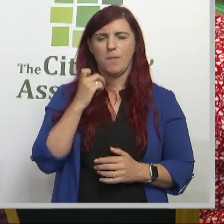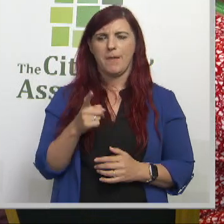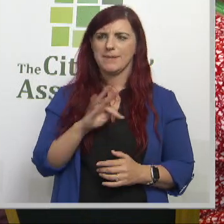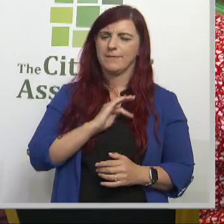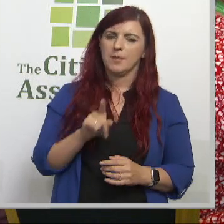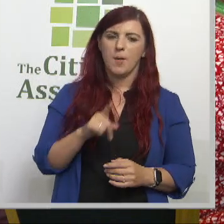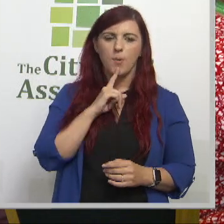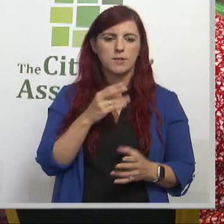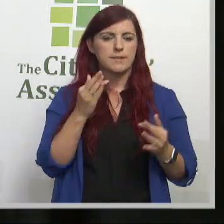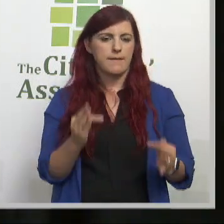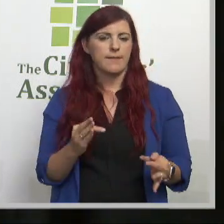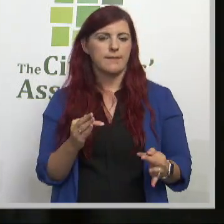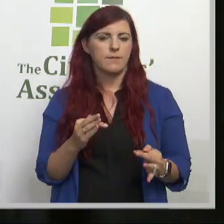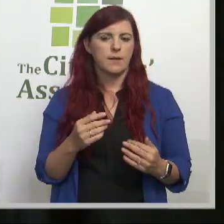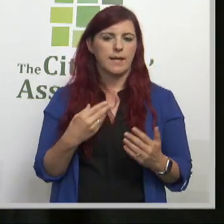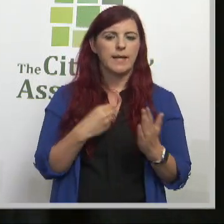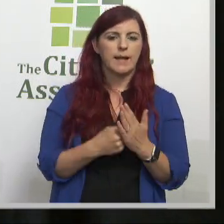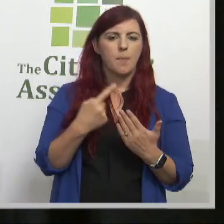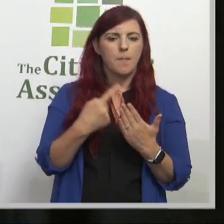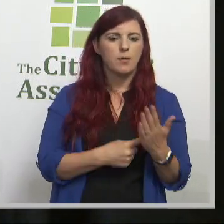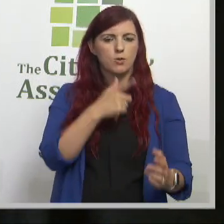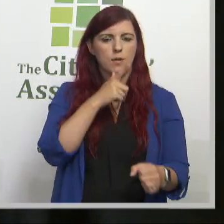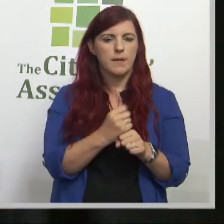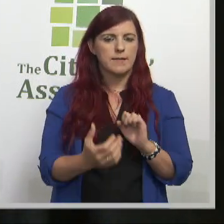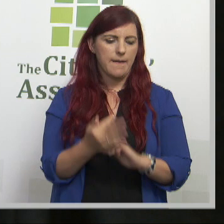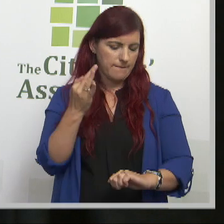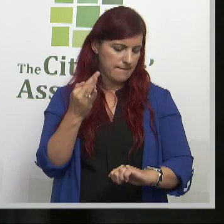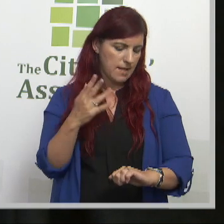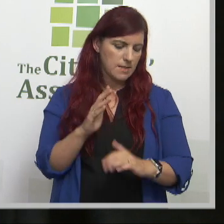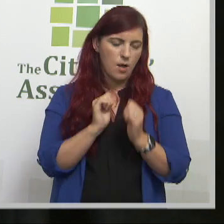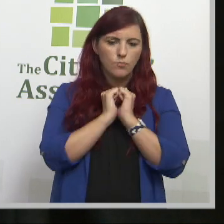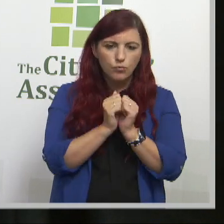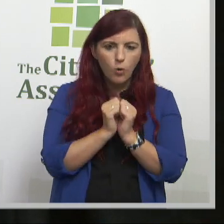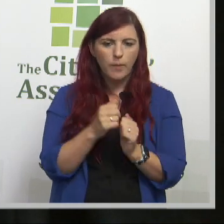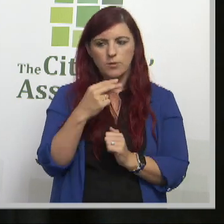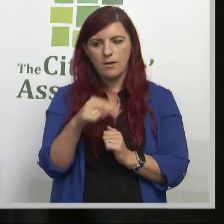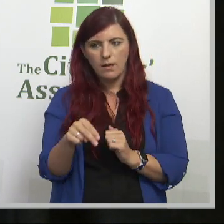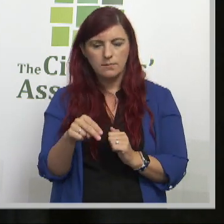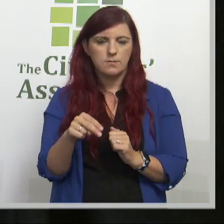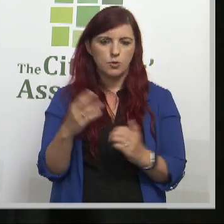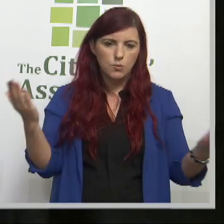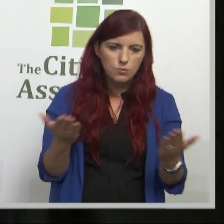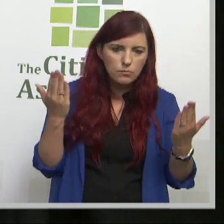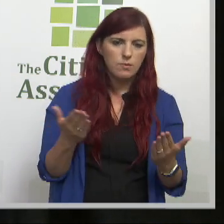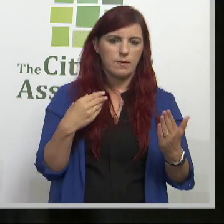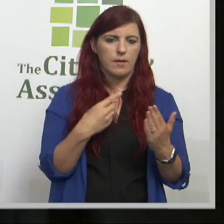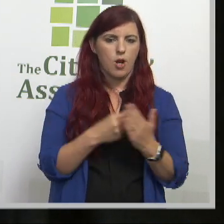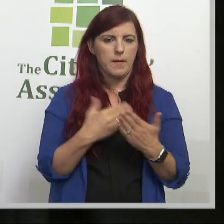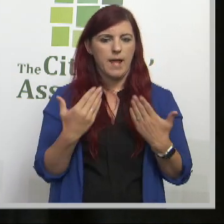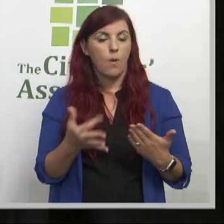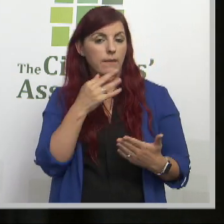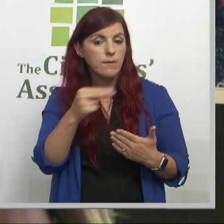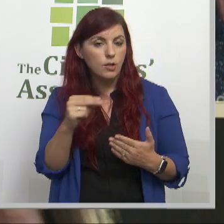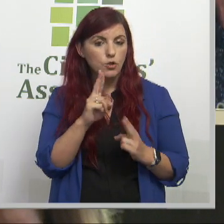But definitely economic policy talks about whether or not it's appropriate to stimulate the economy now, whether or not we should hold back